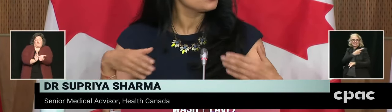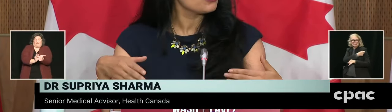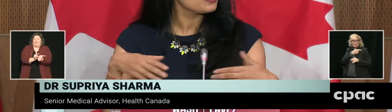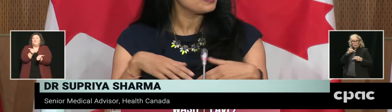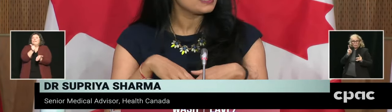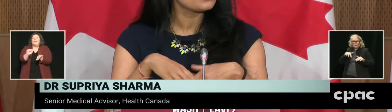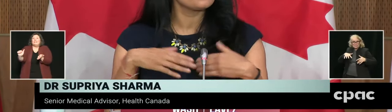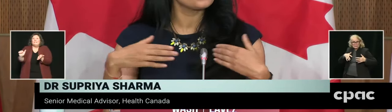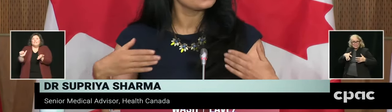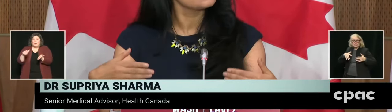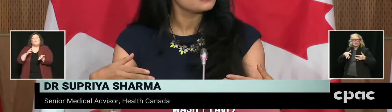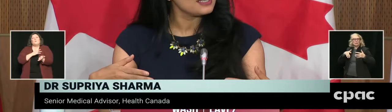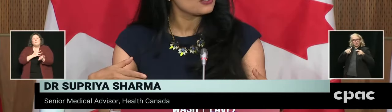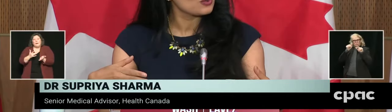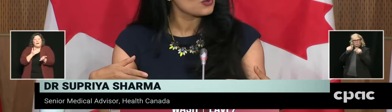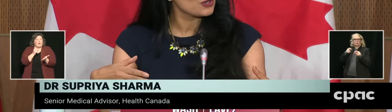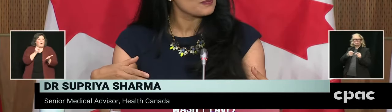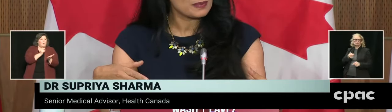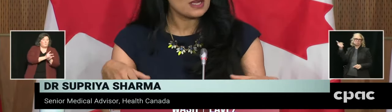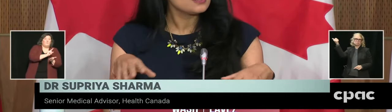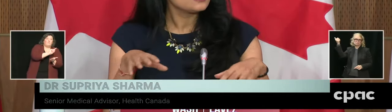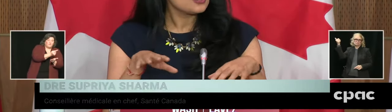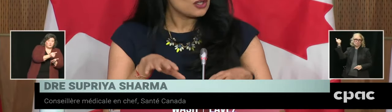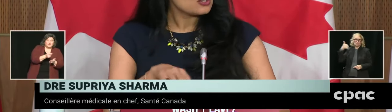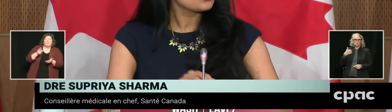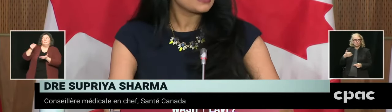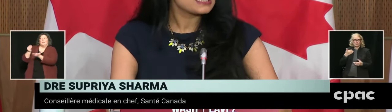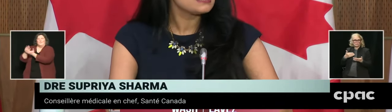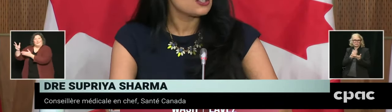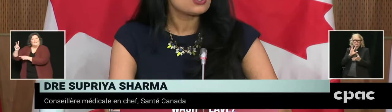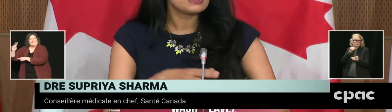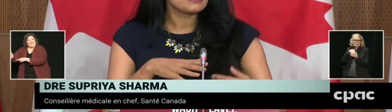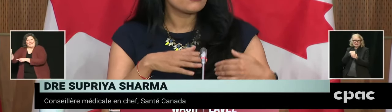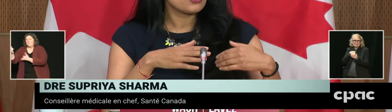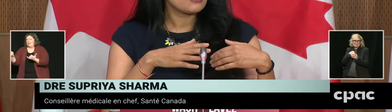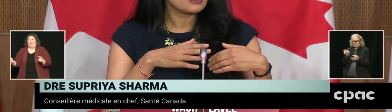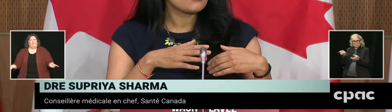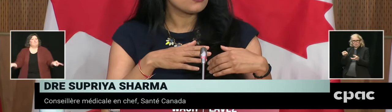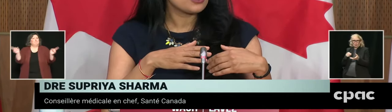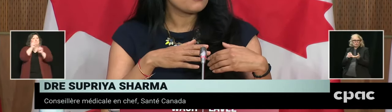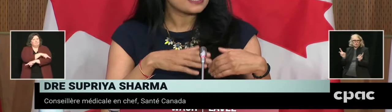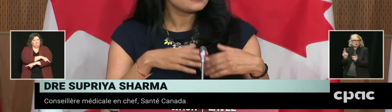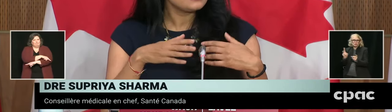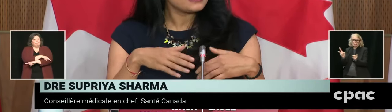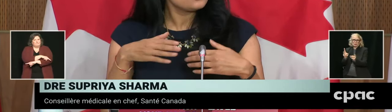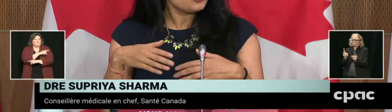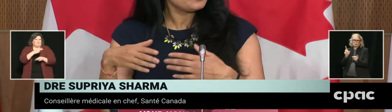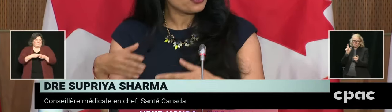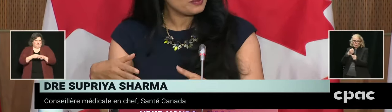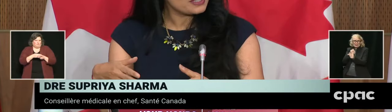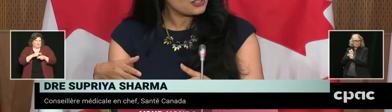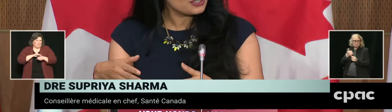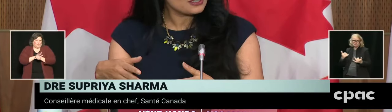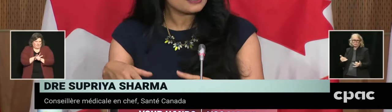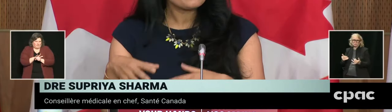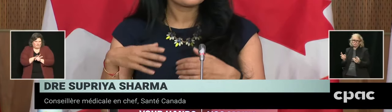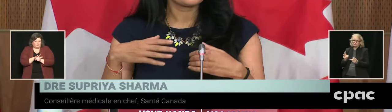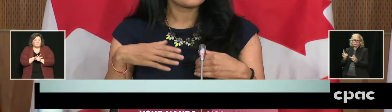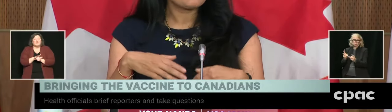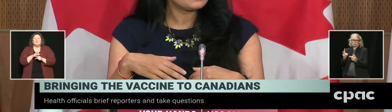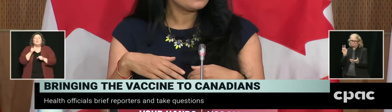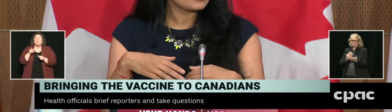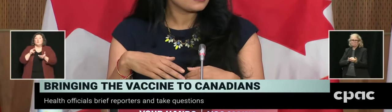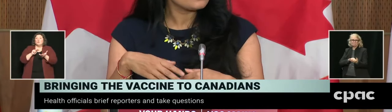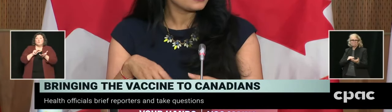been removed because we put that into the interim order. So that's the issue. For a vaccine then to be pre-positioned,